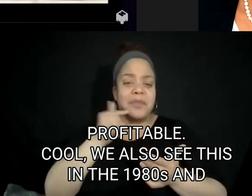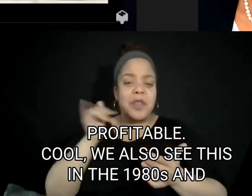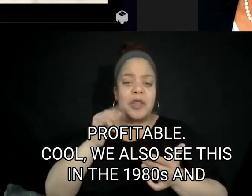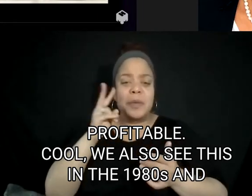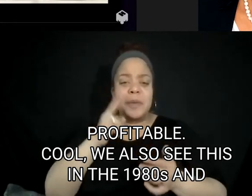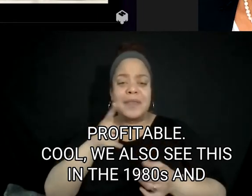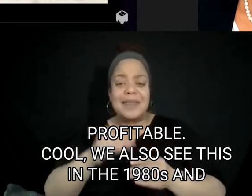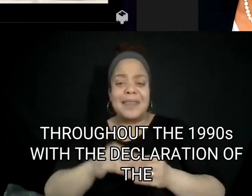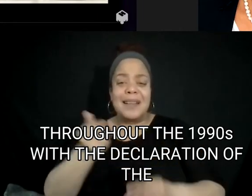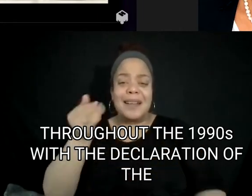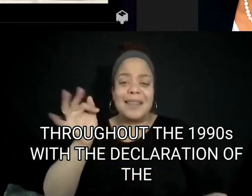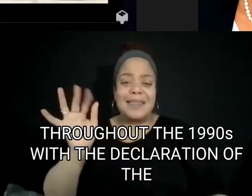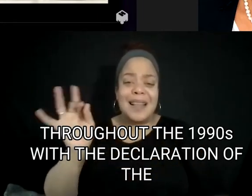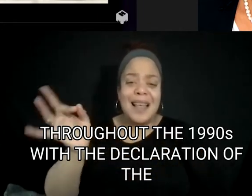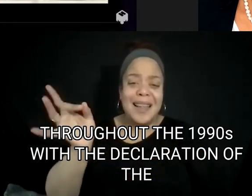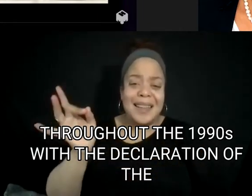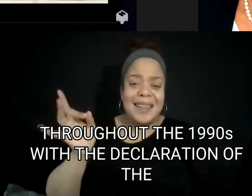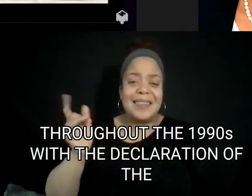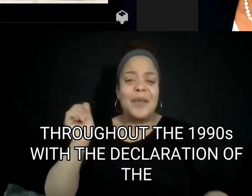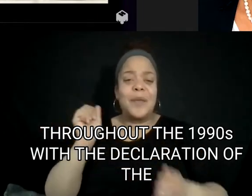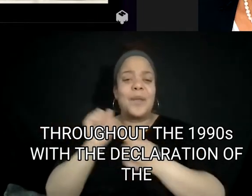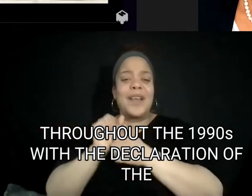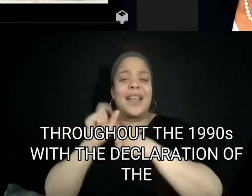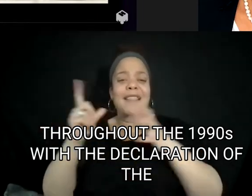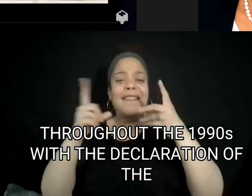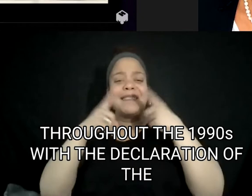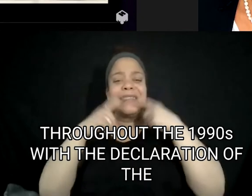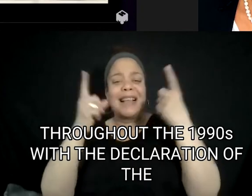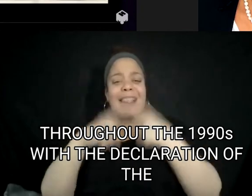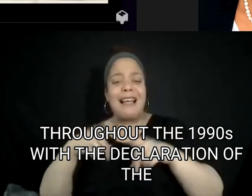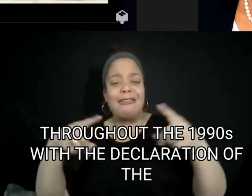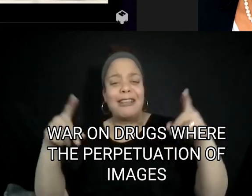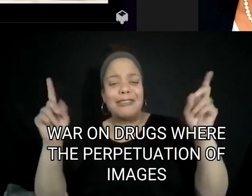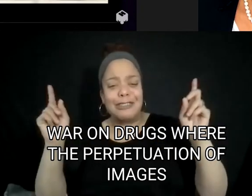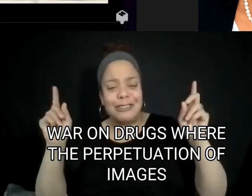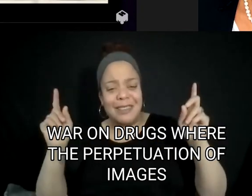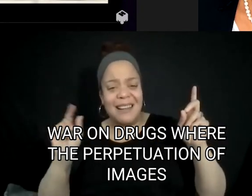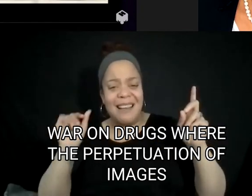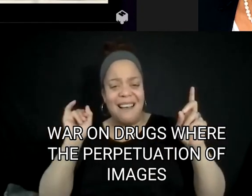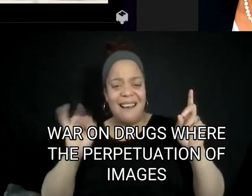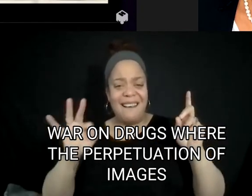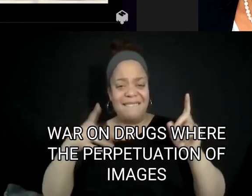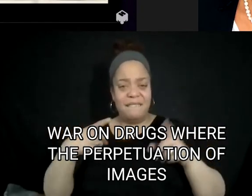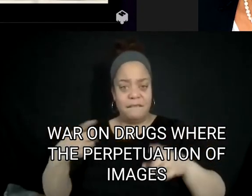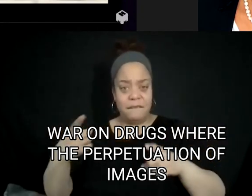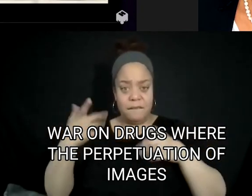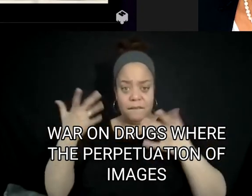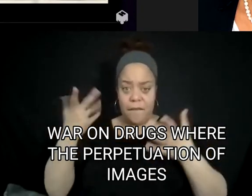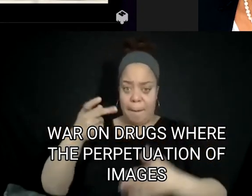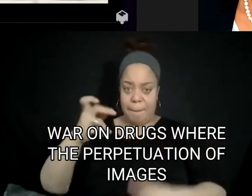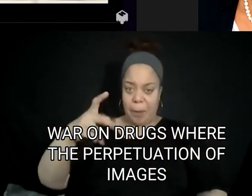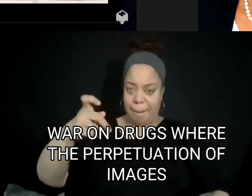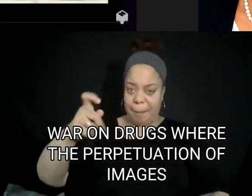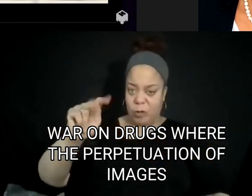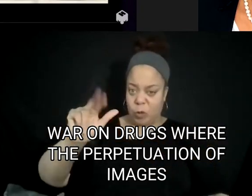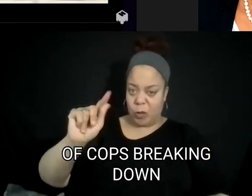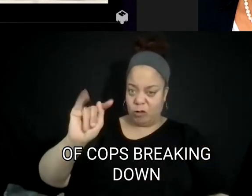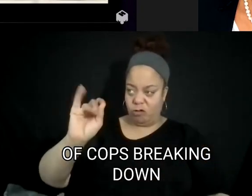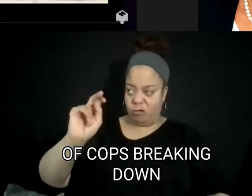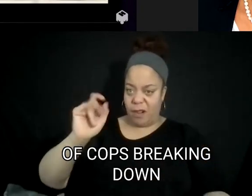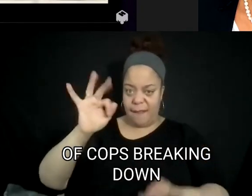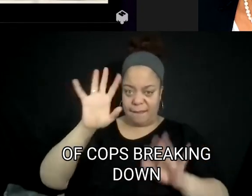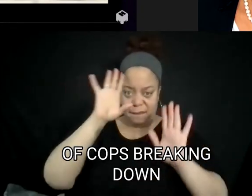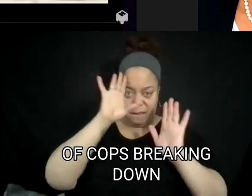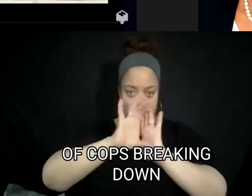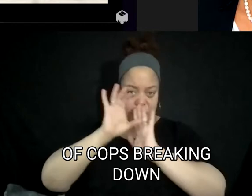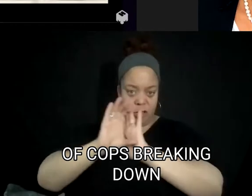where the perpetuation of images of cops breaking down doors, of arresting Black people, you